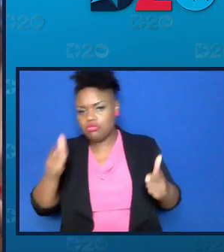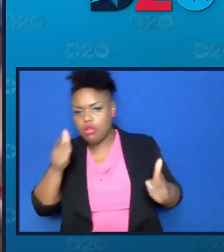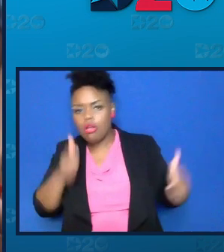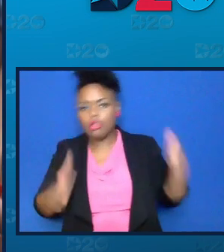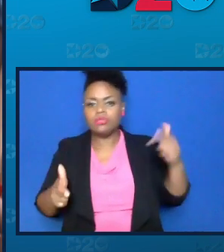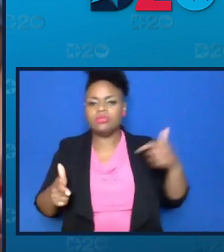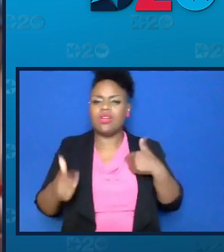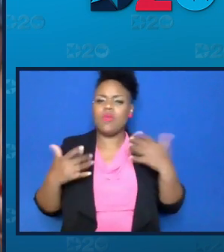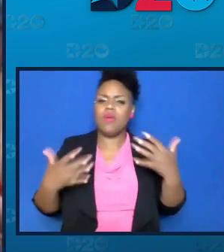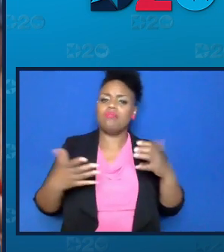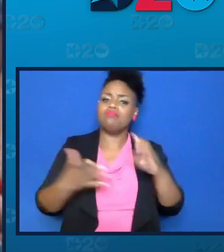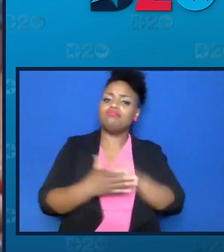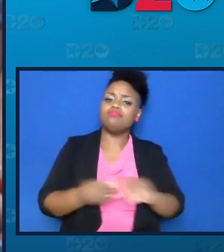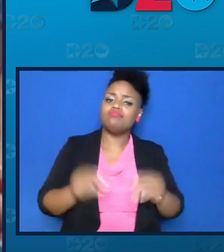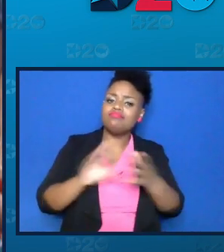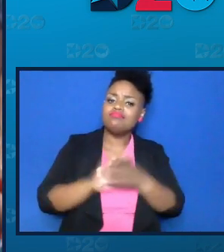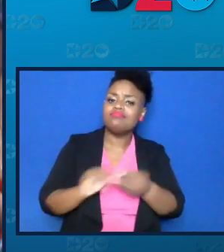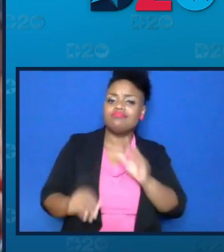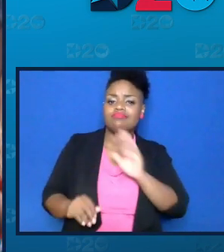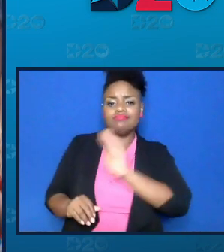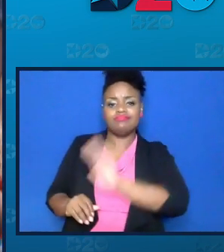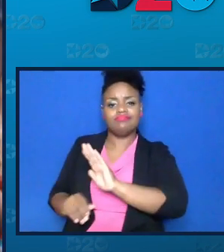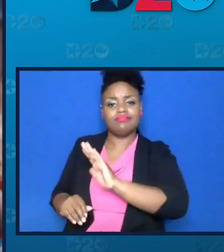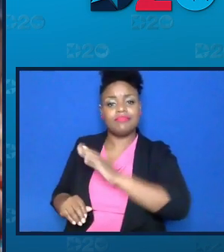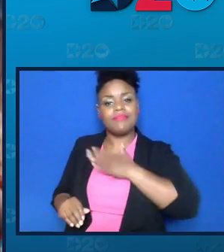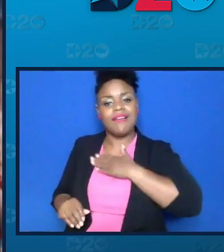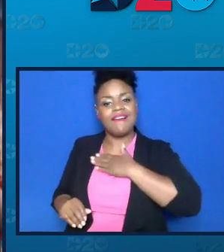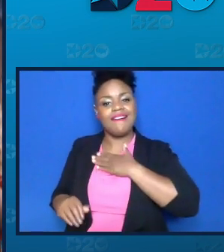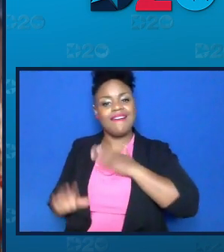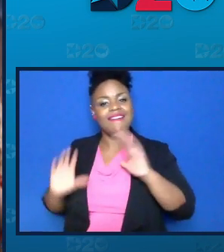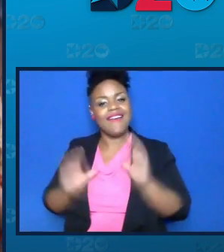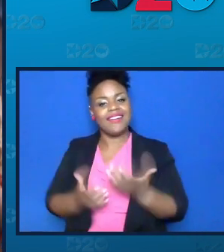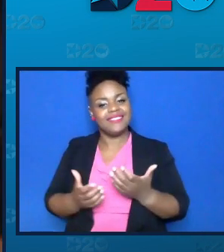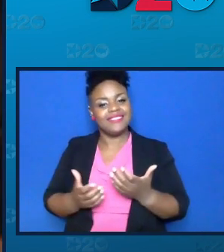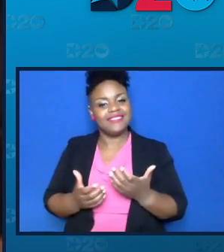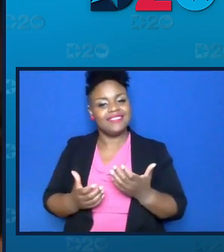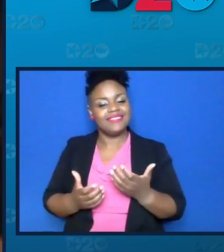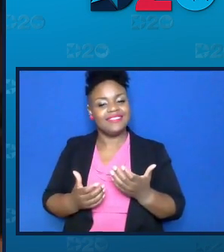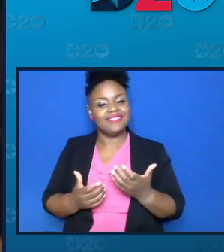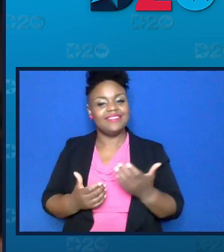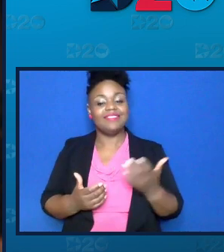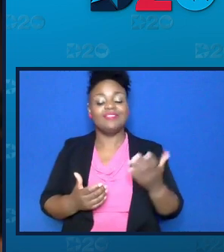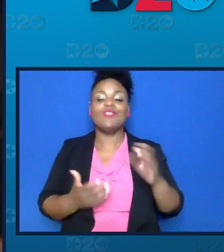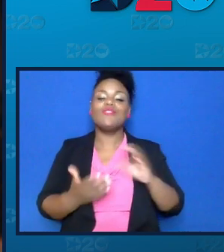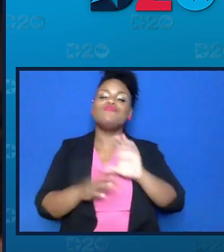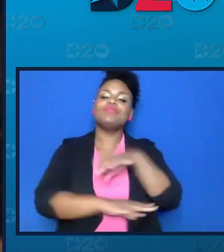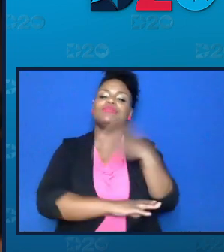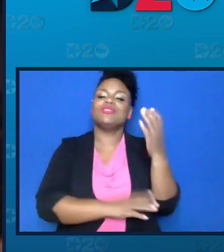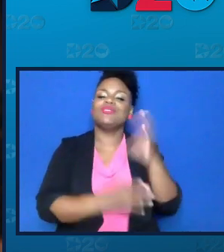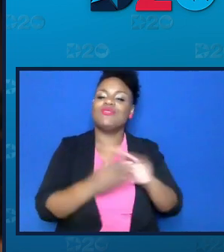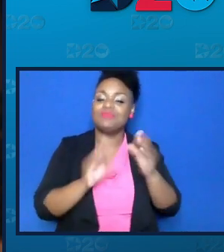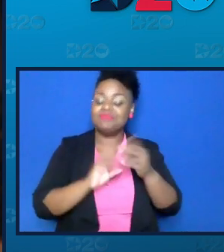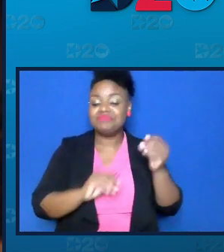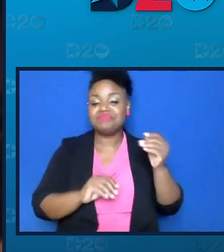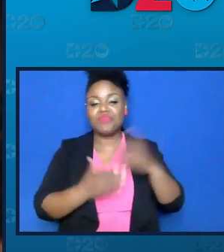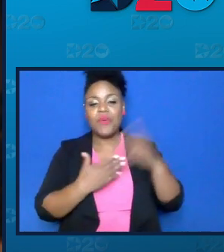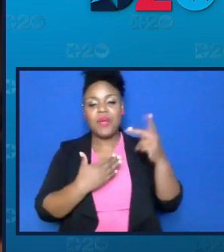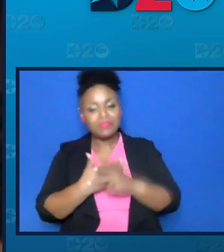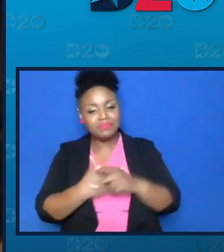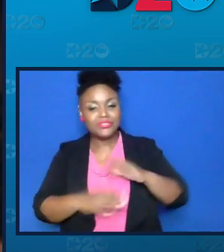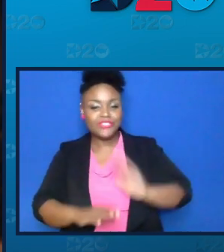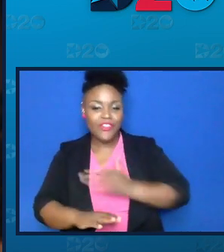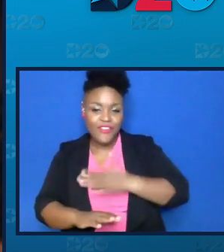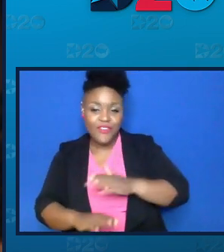class, it was a Christmas program, and they were playing the Ave Maria. And one of the little girls burst into